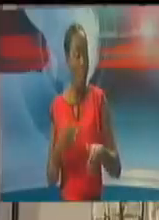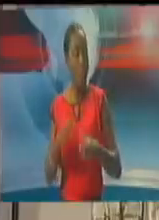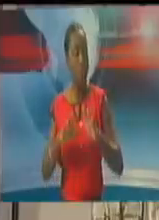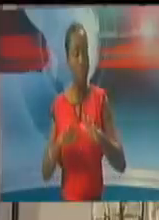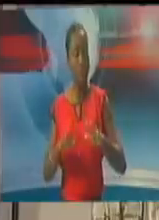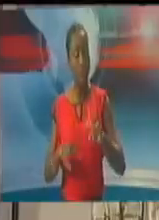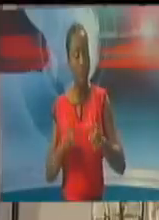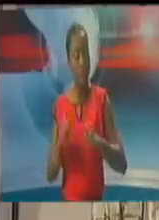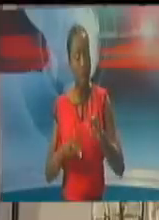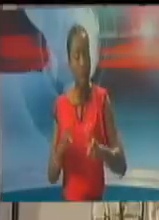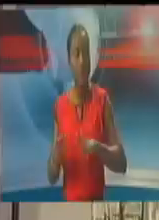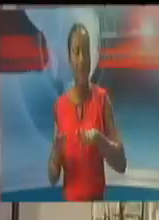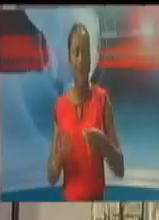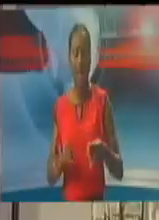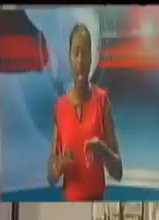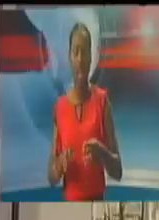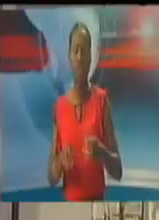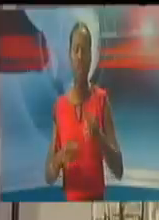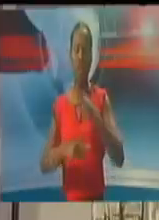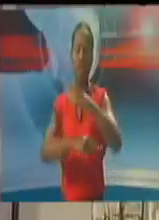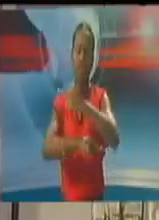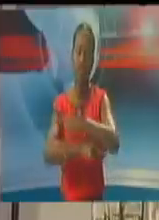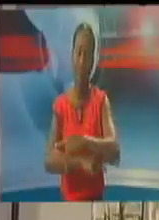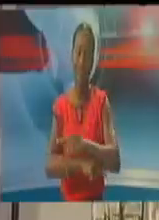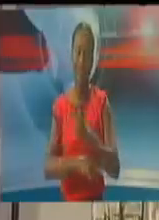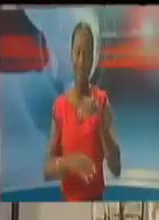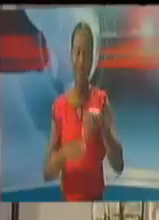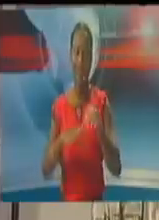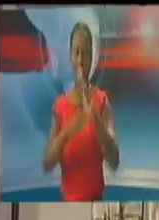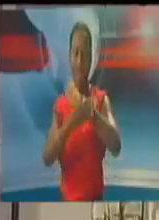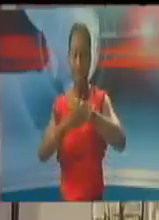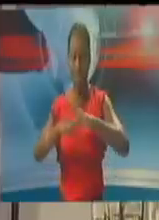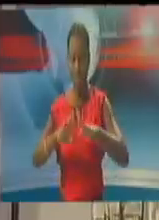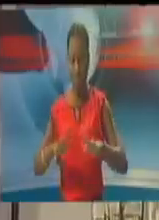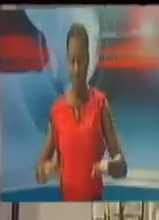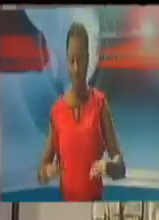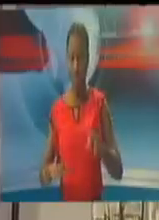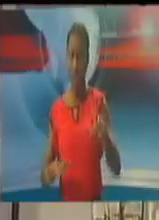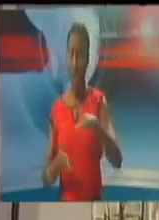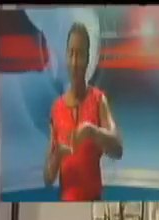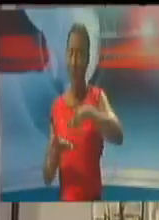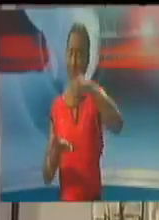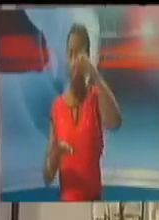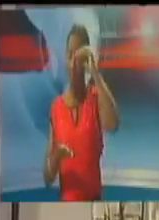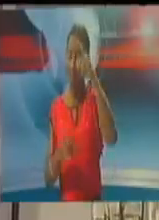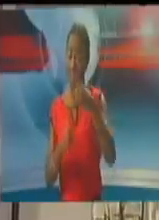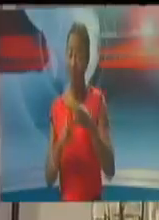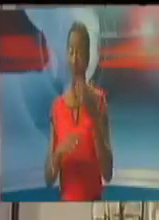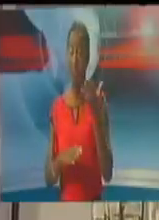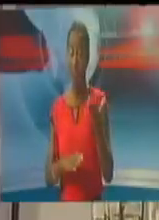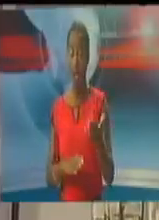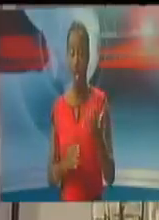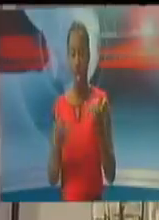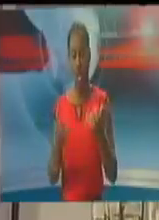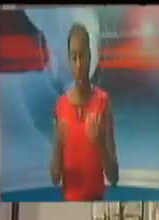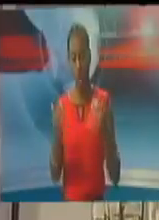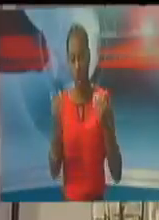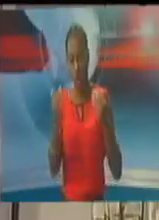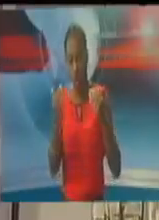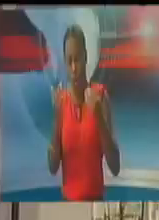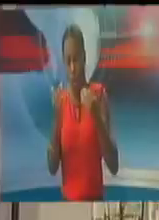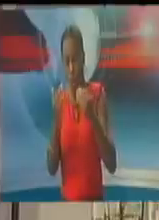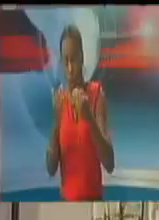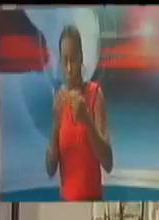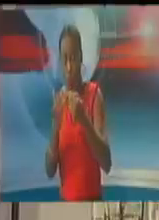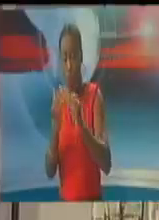rest in peace, we must learn from their experience. So as we start to approach April 30th,